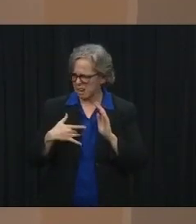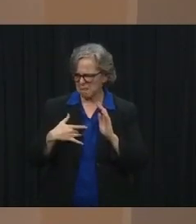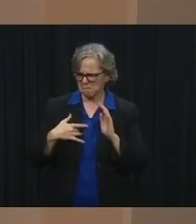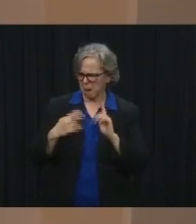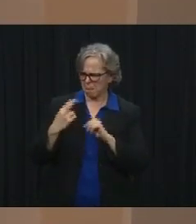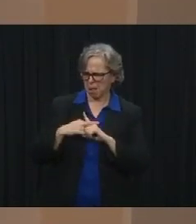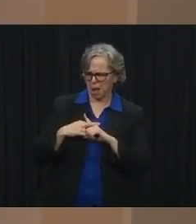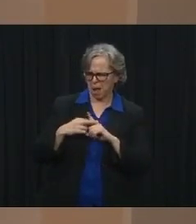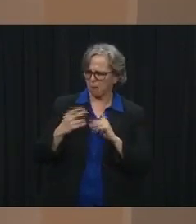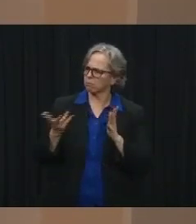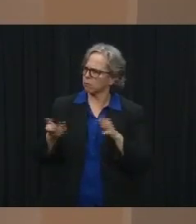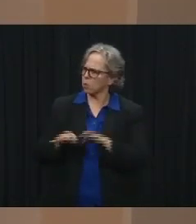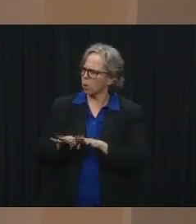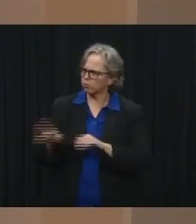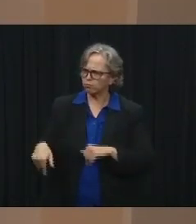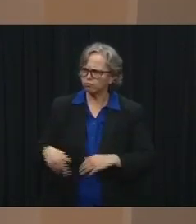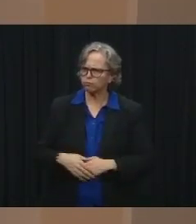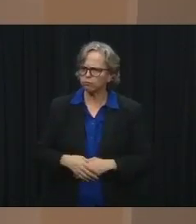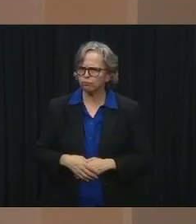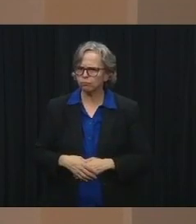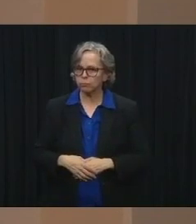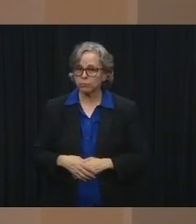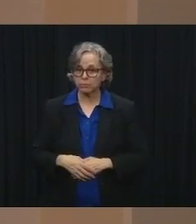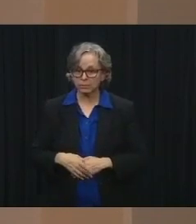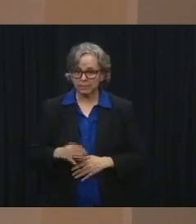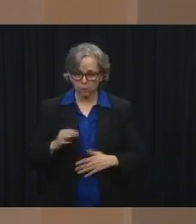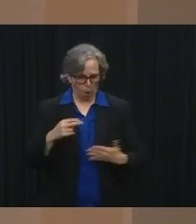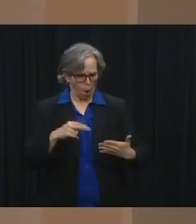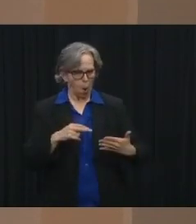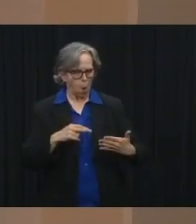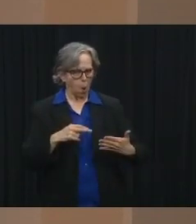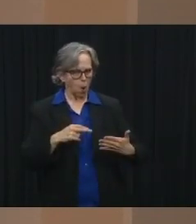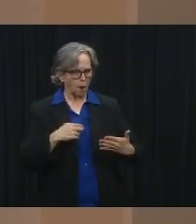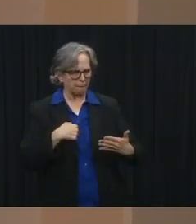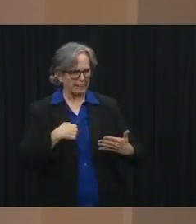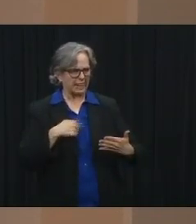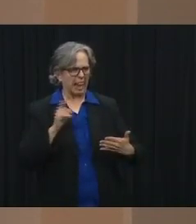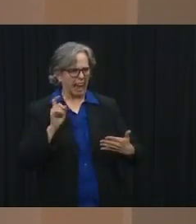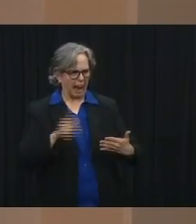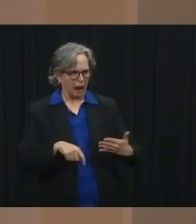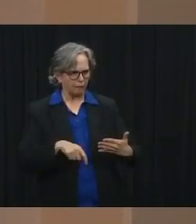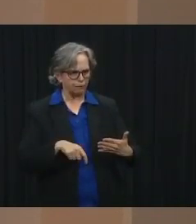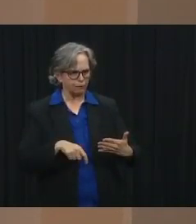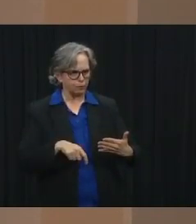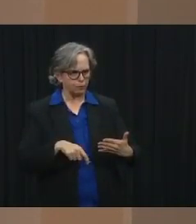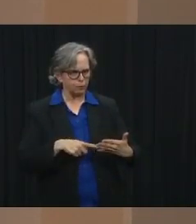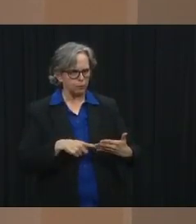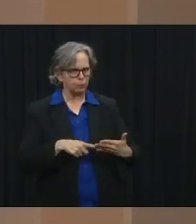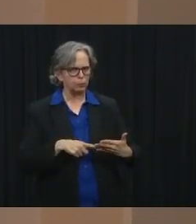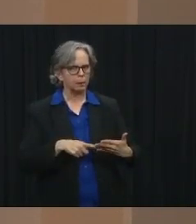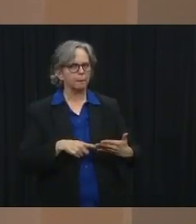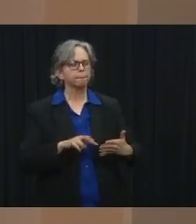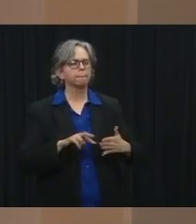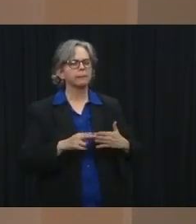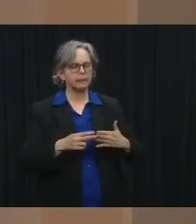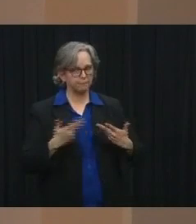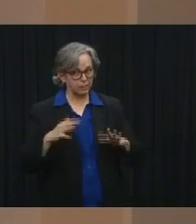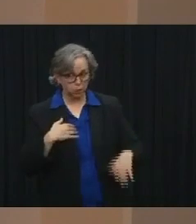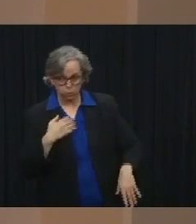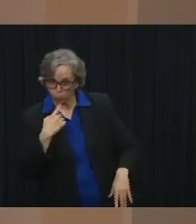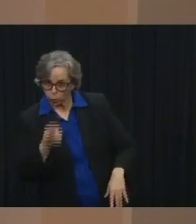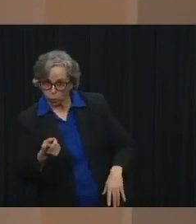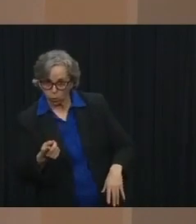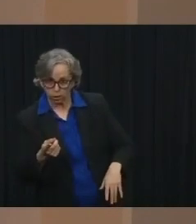you do qualify, as I mentioned earlier, be prepared to explain it to your employees, to